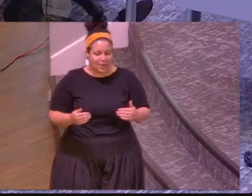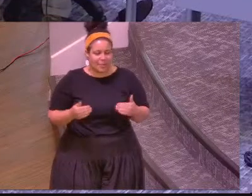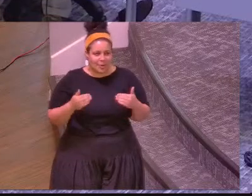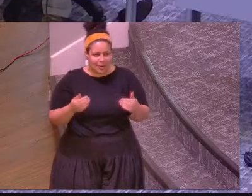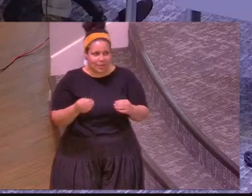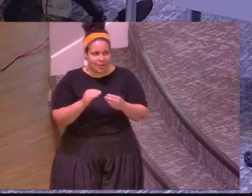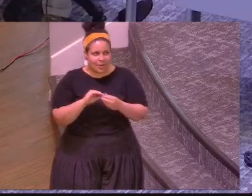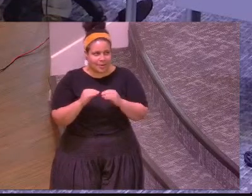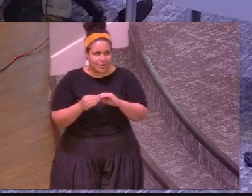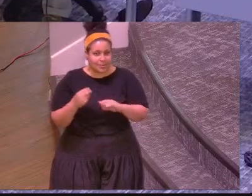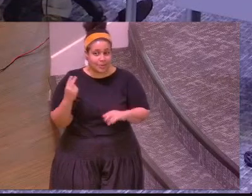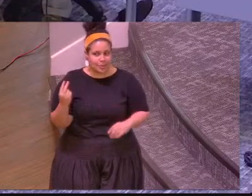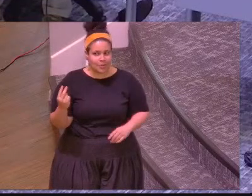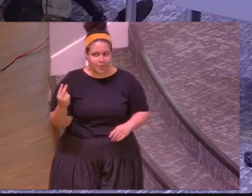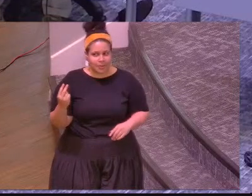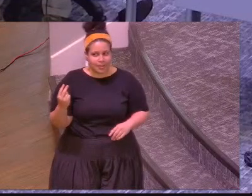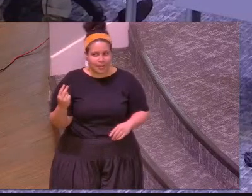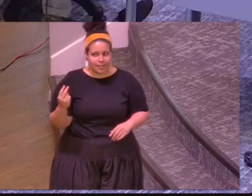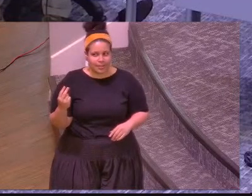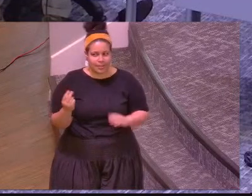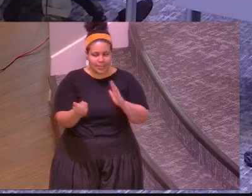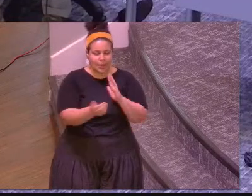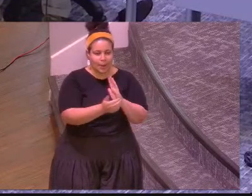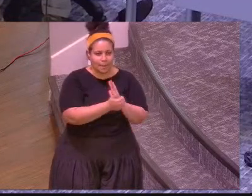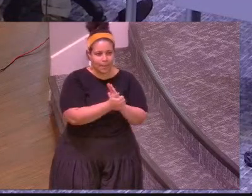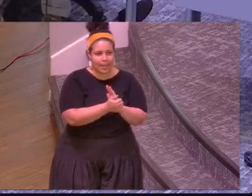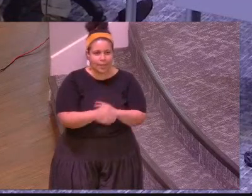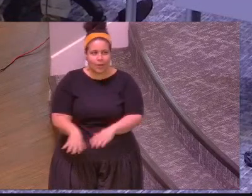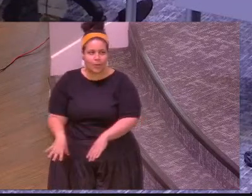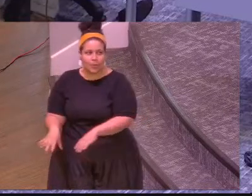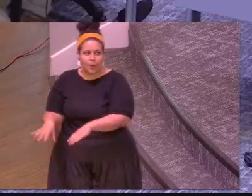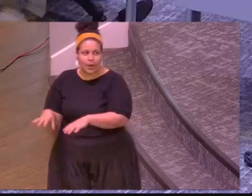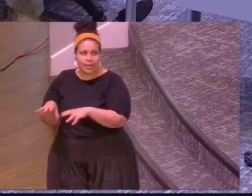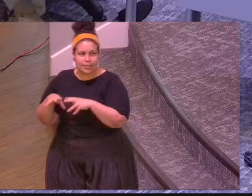item 2, and that is to amend or adopt the agenda.